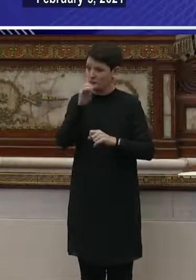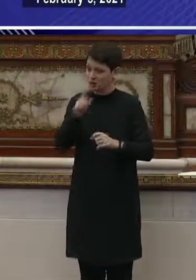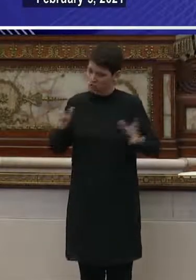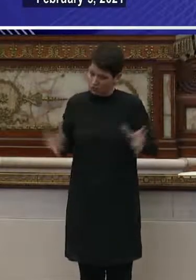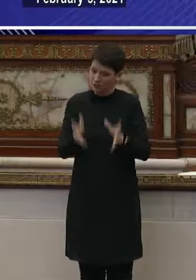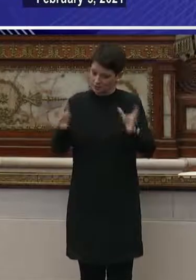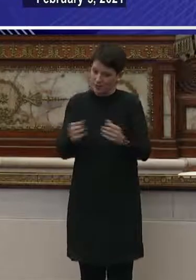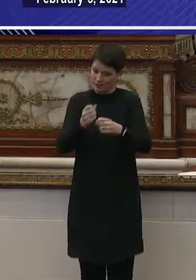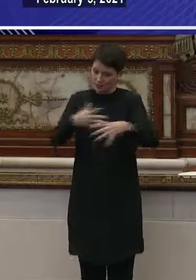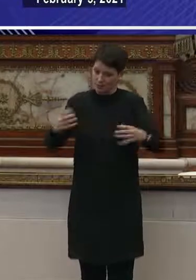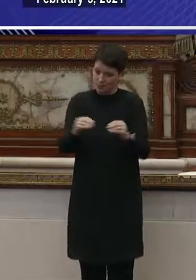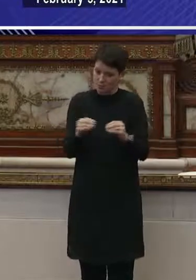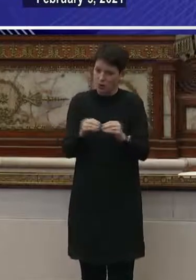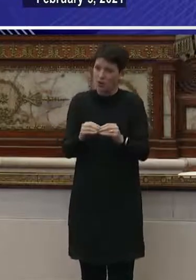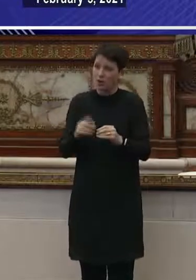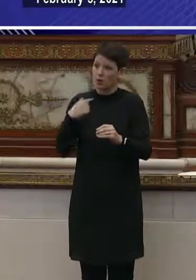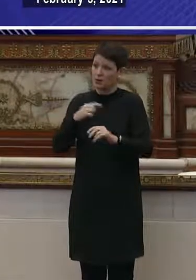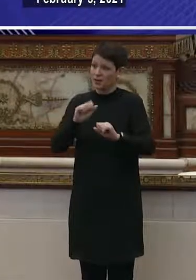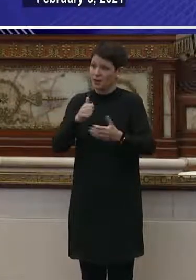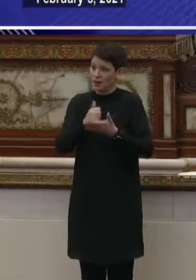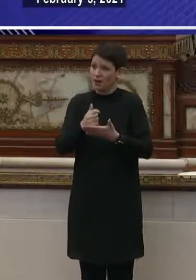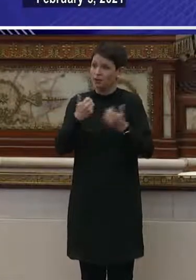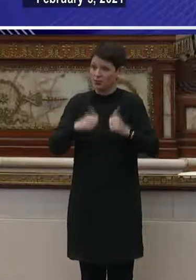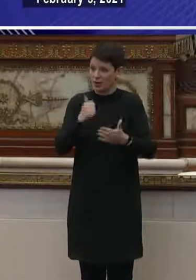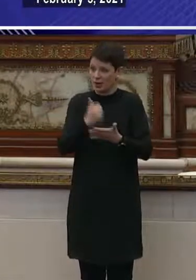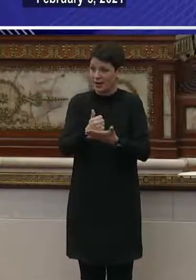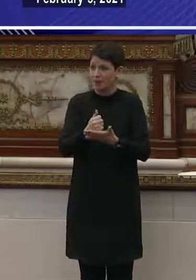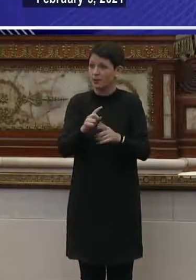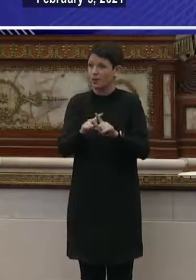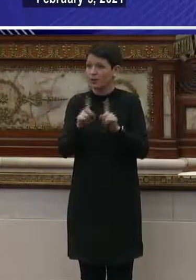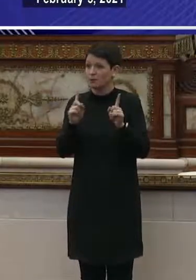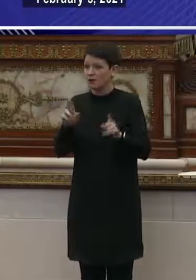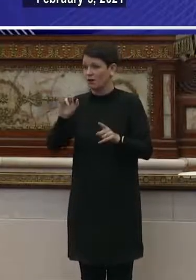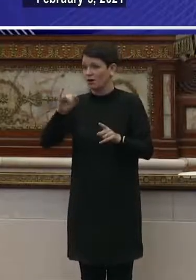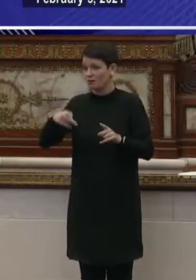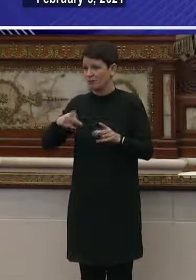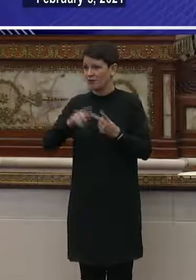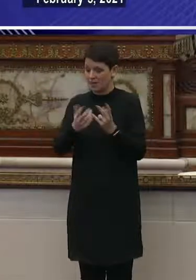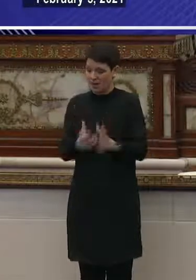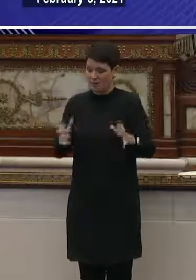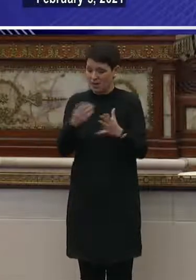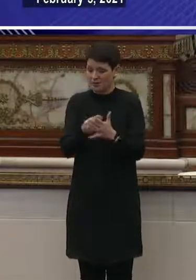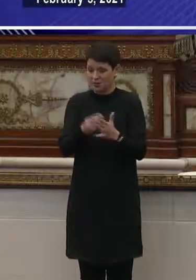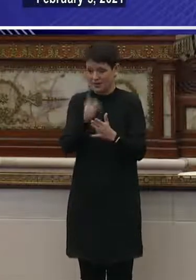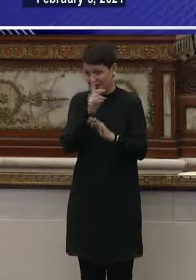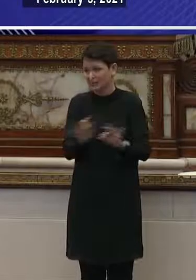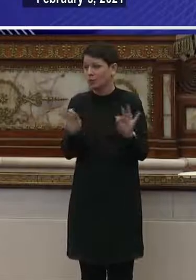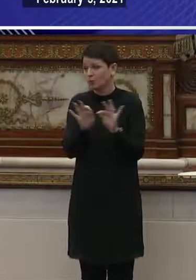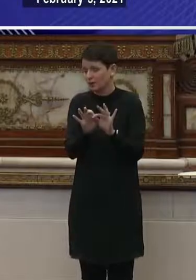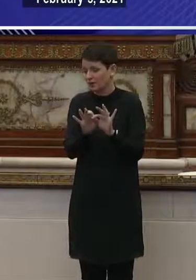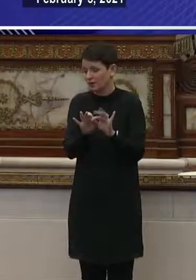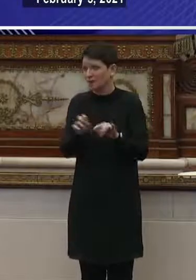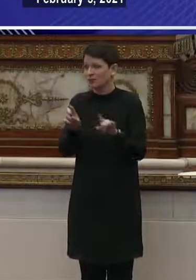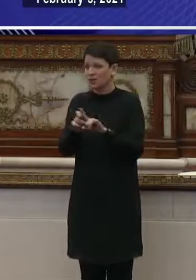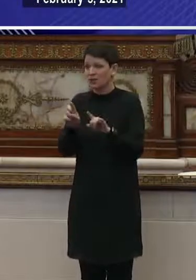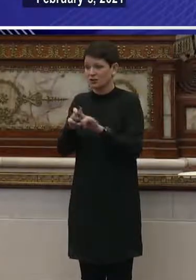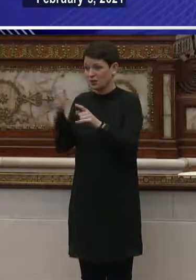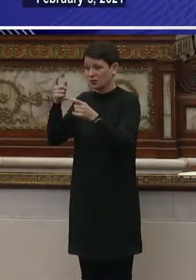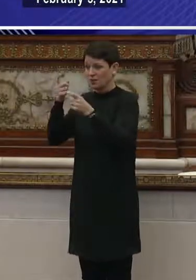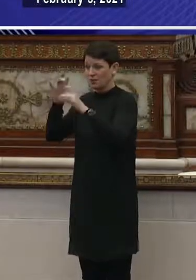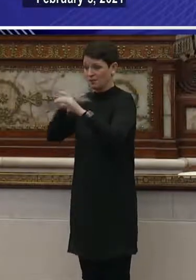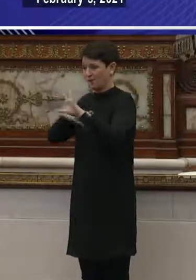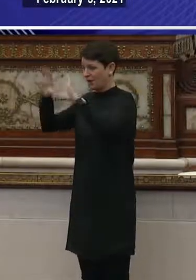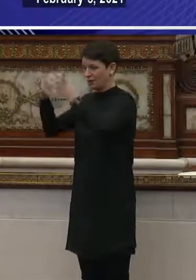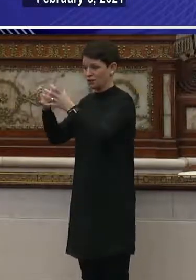up. In instances where we can help, we're trying to provide that. But that's why that RFP and that pot of funding is important, even outside of the administration or whatever